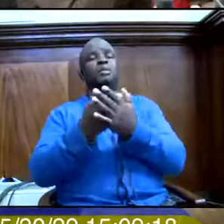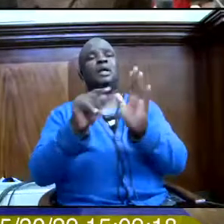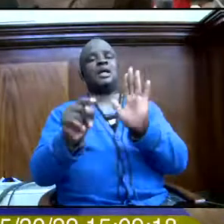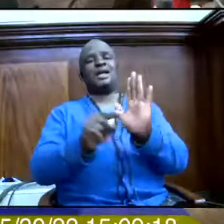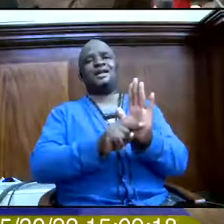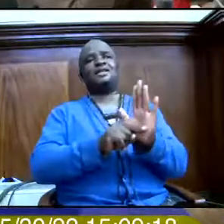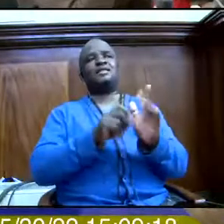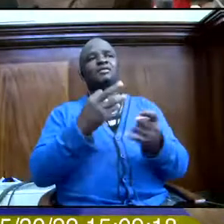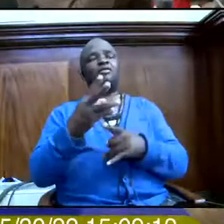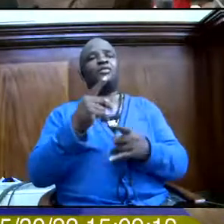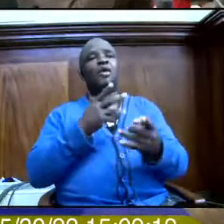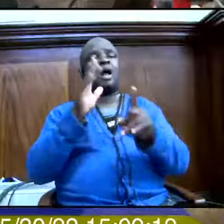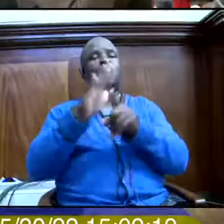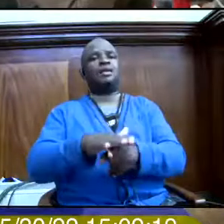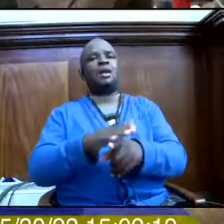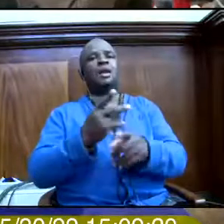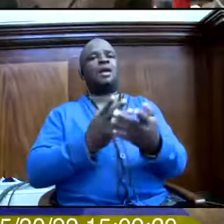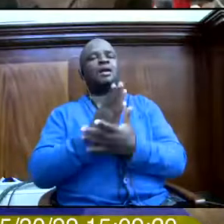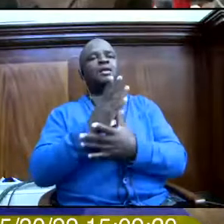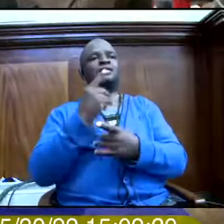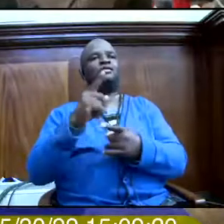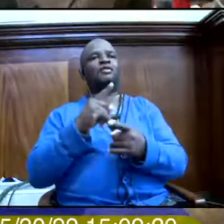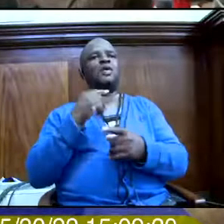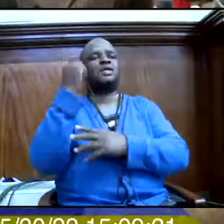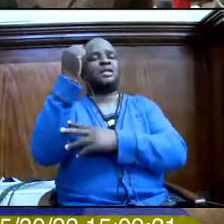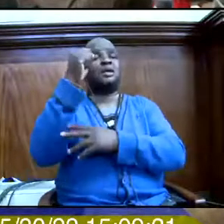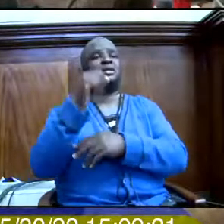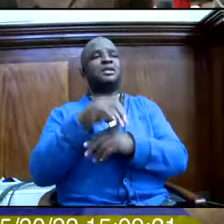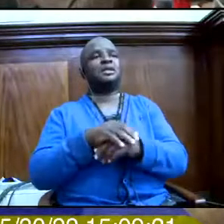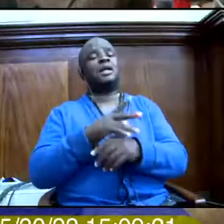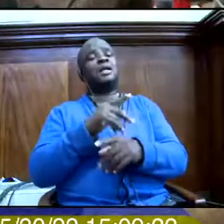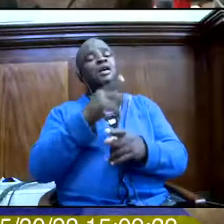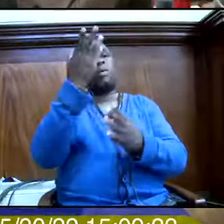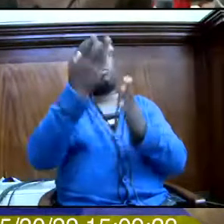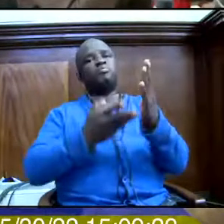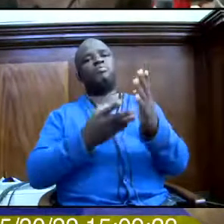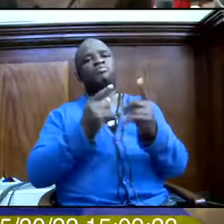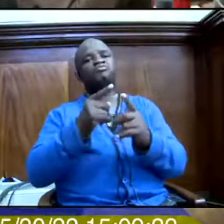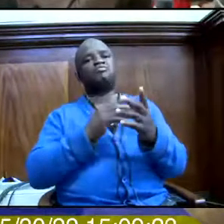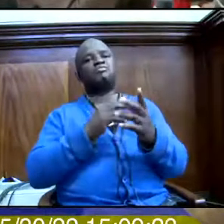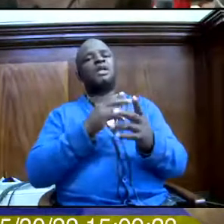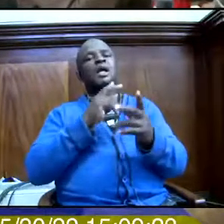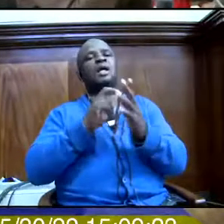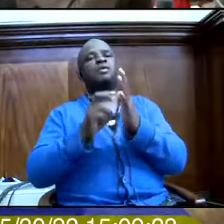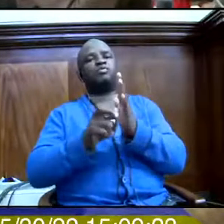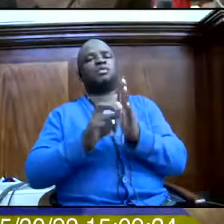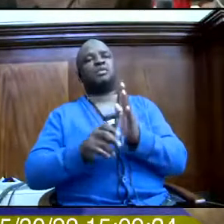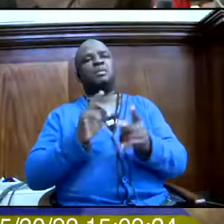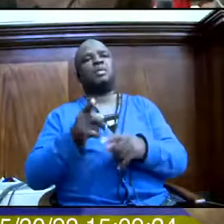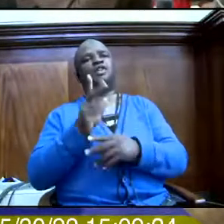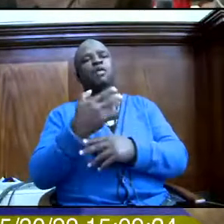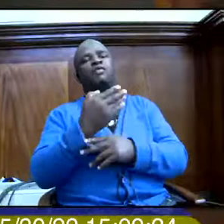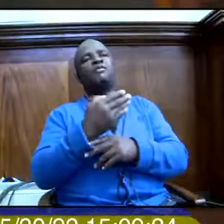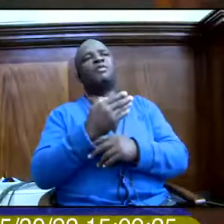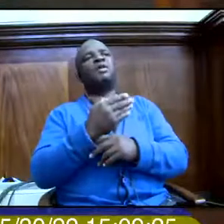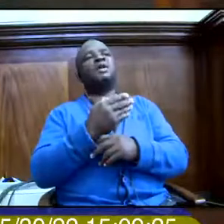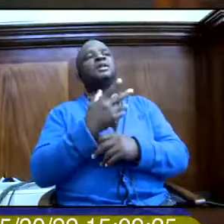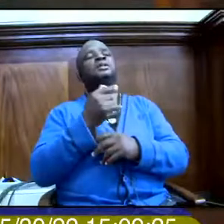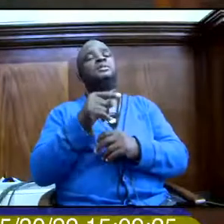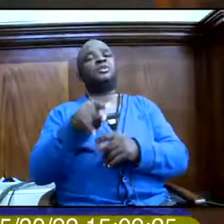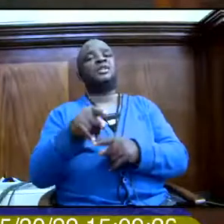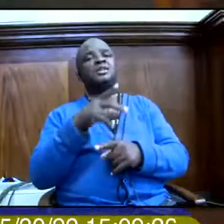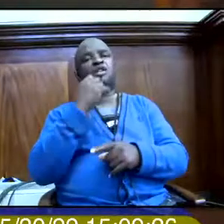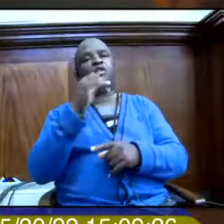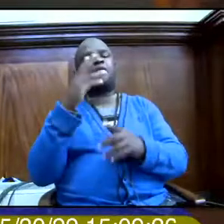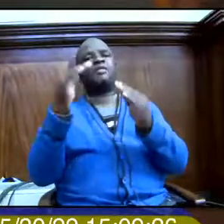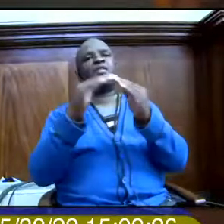rights to strike they must be repealed and a dispensation which is fair and does not favor the